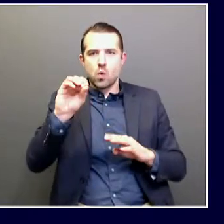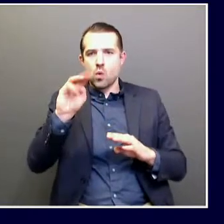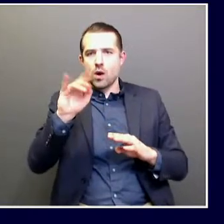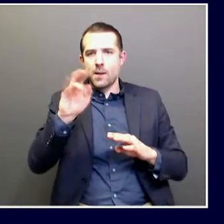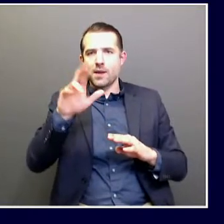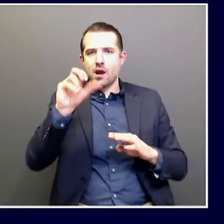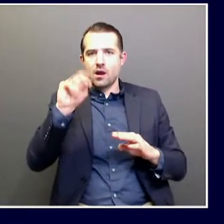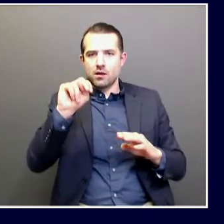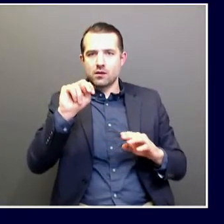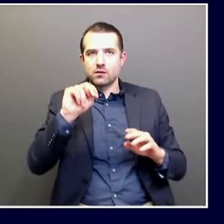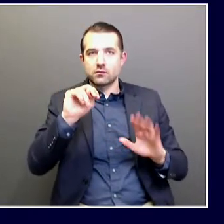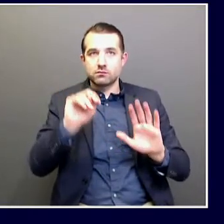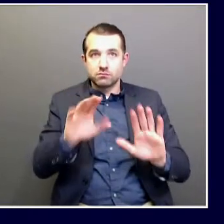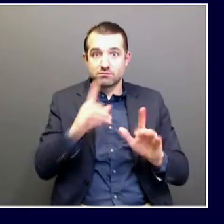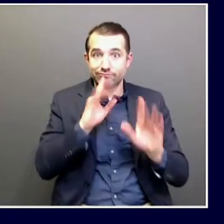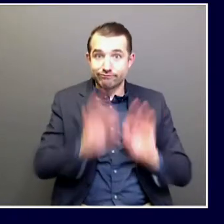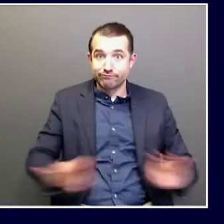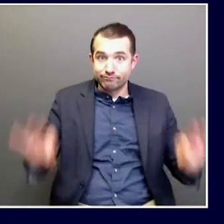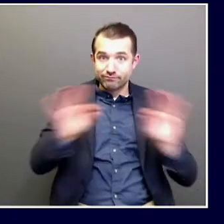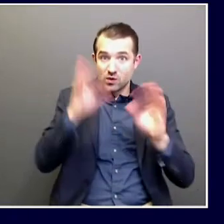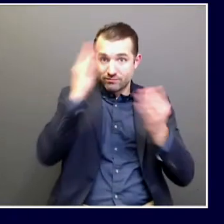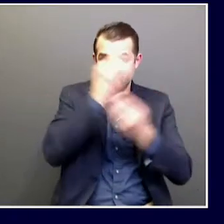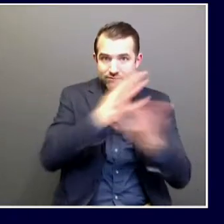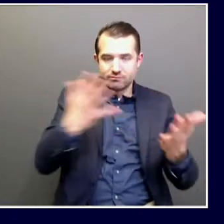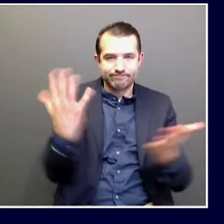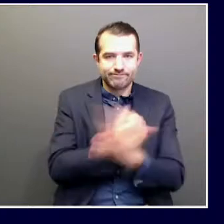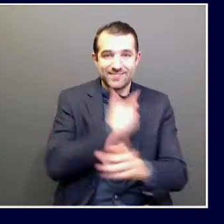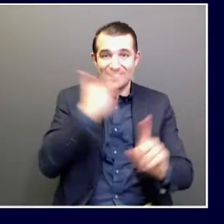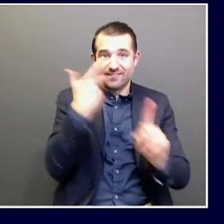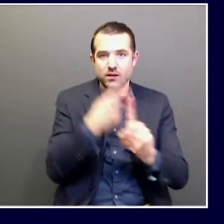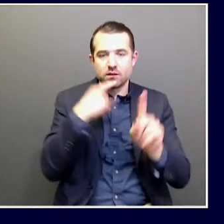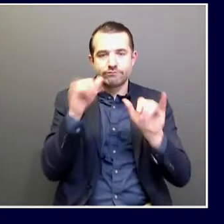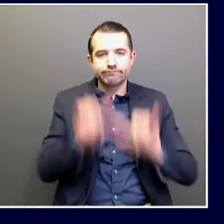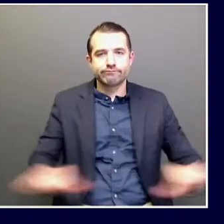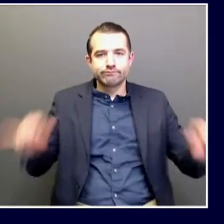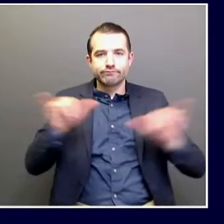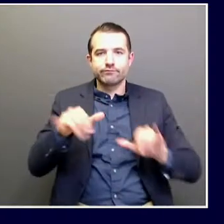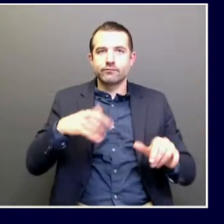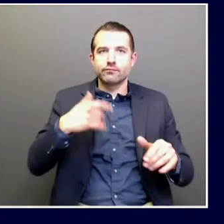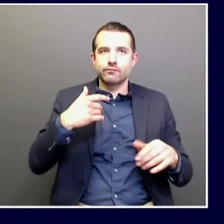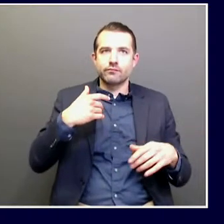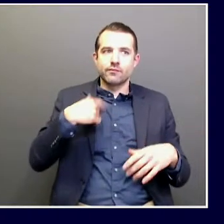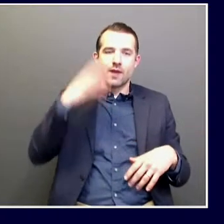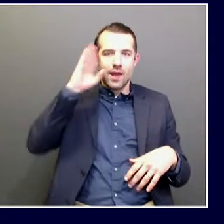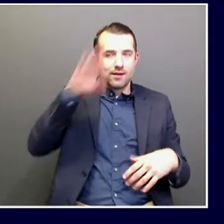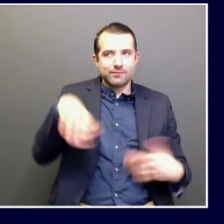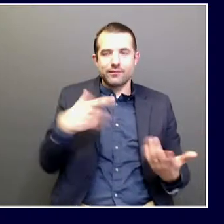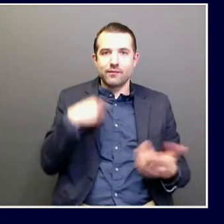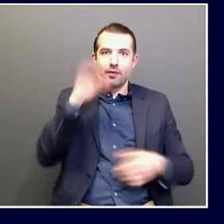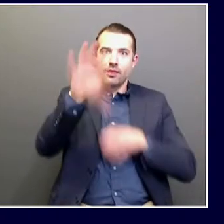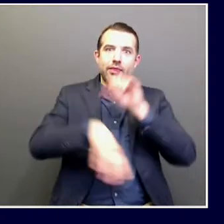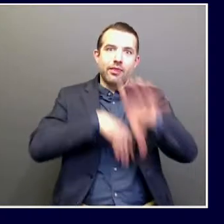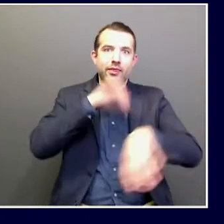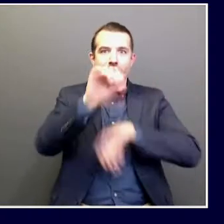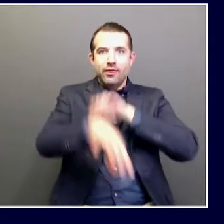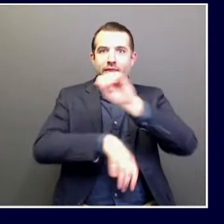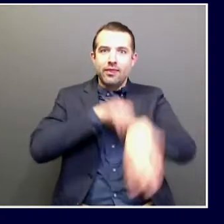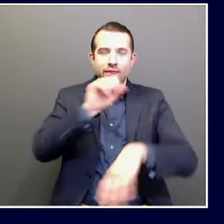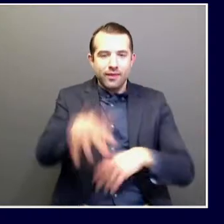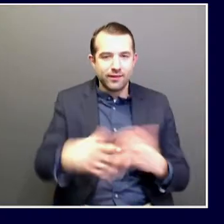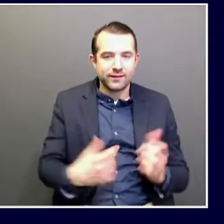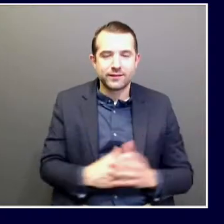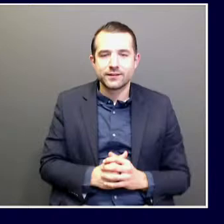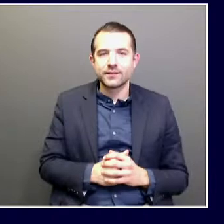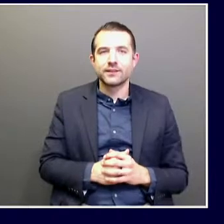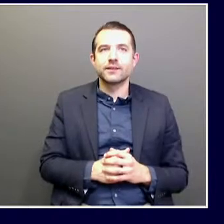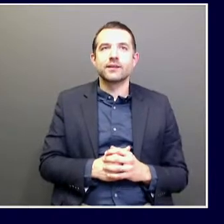get vaccinated. There's no surprise there. But the second thing, and the thing that's growing increasingly important with each day's new data